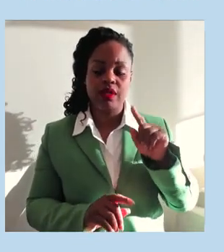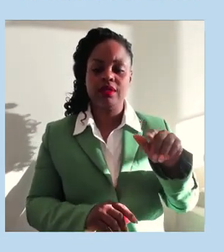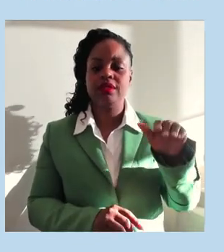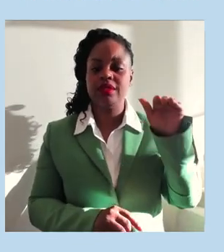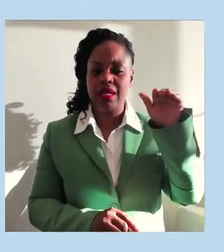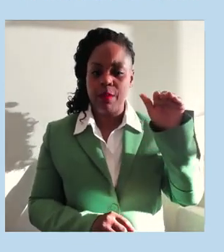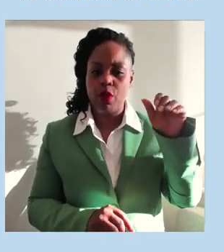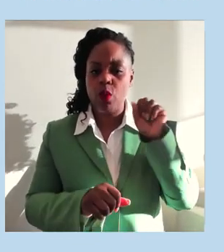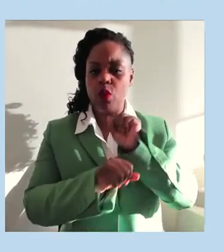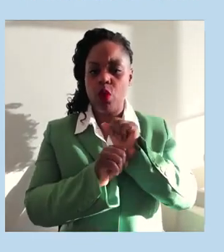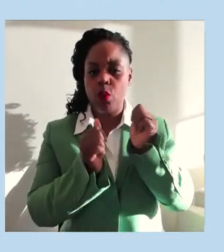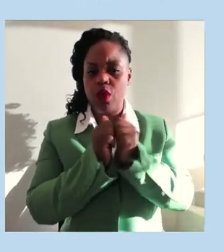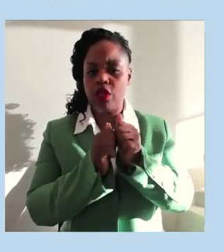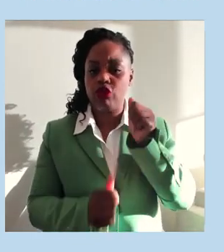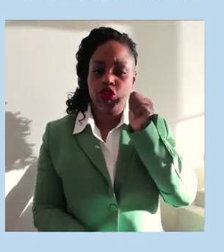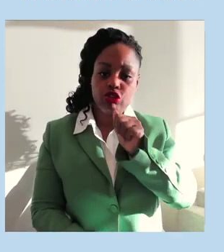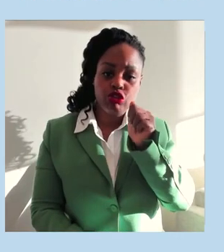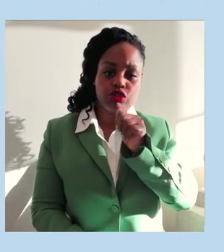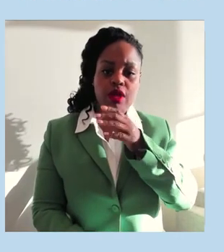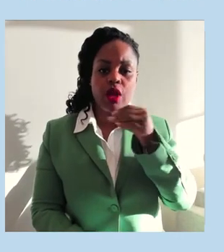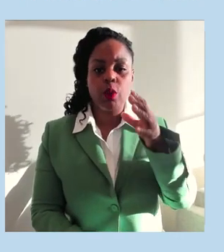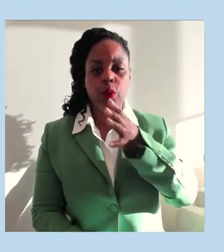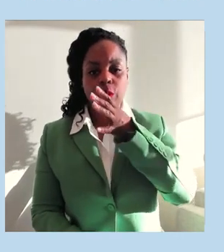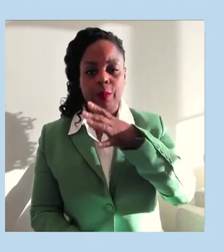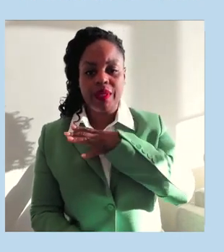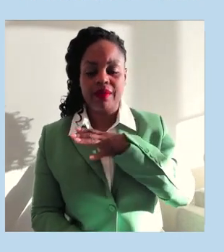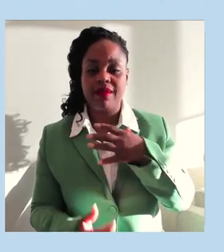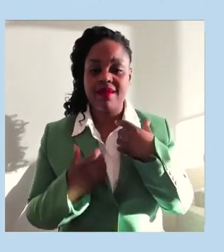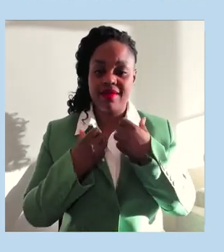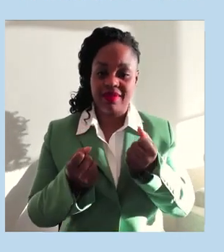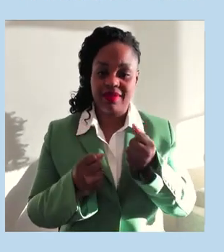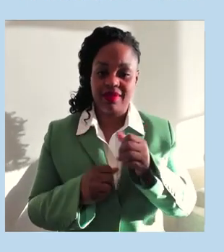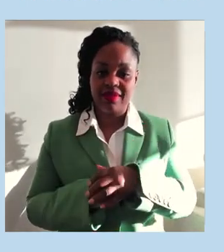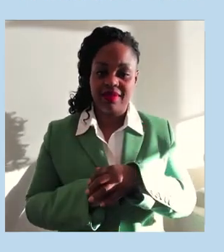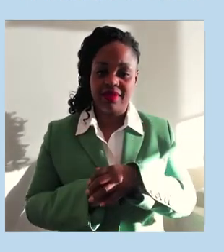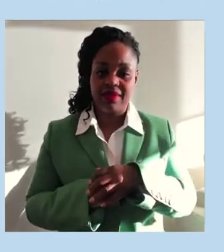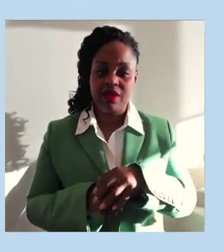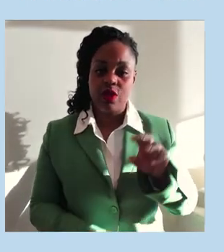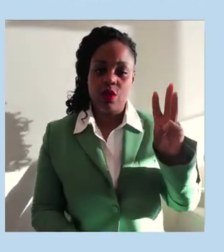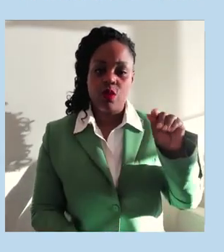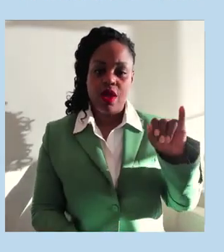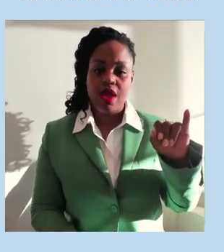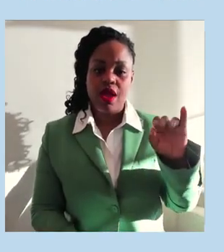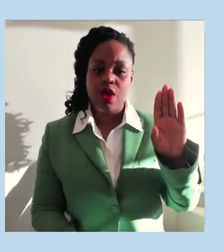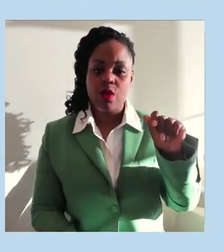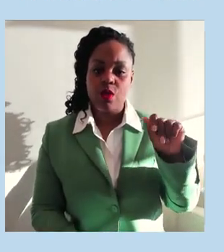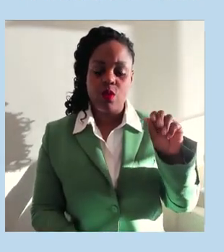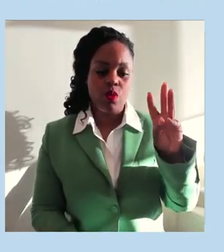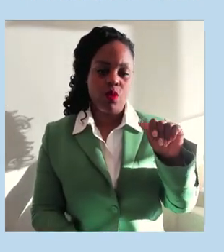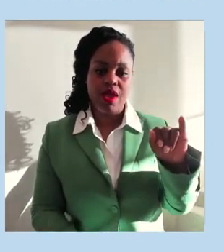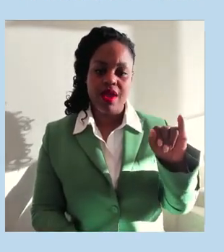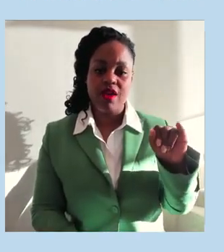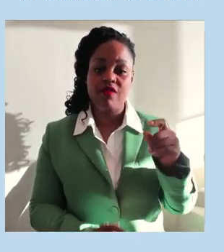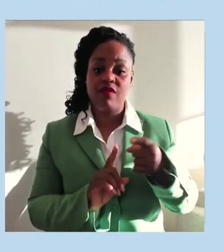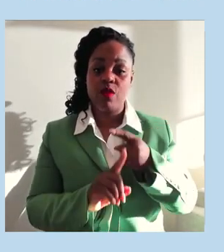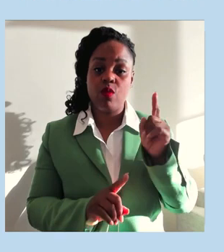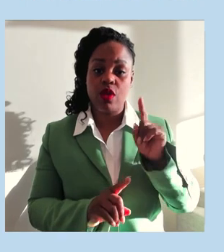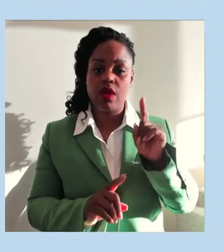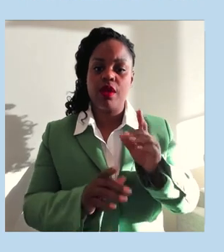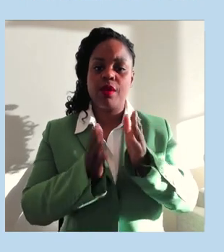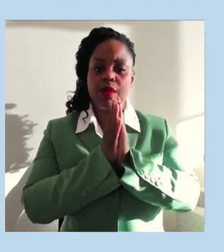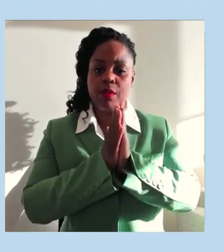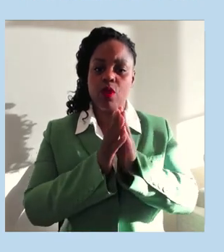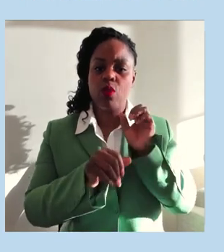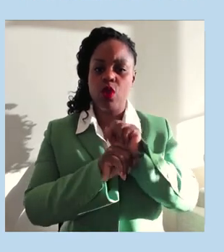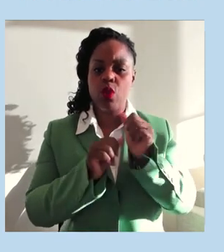inclusion advocate from the United States. So I'm gonna kick off the conversation with you, Darina.